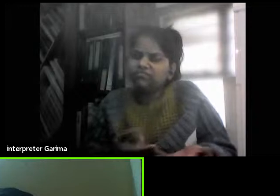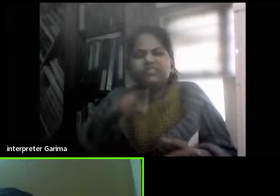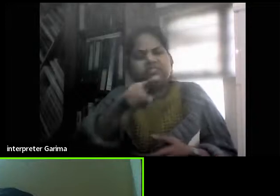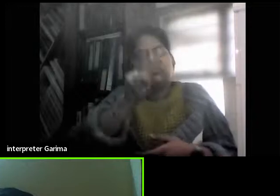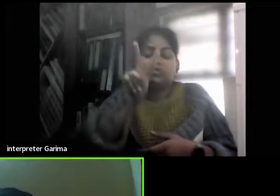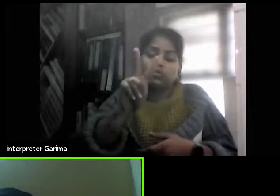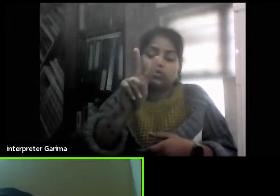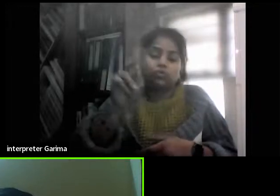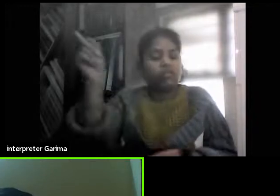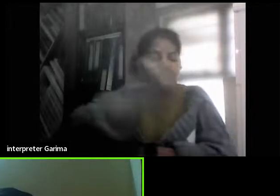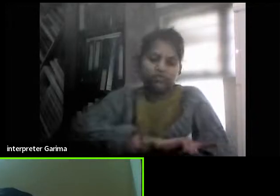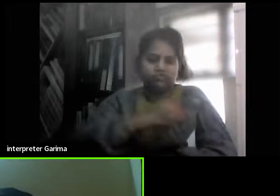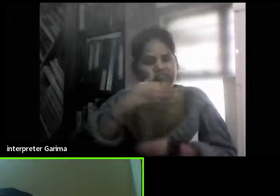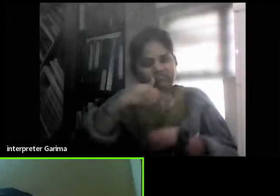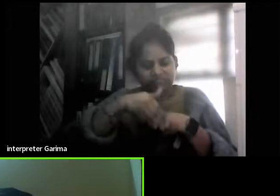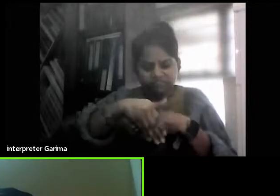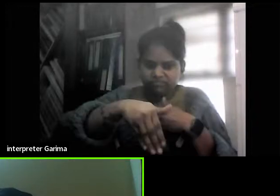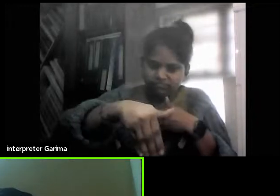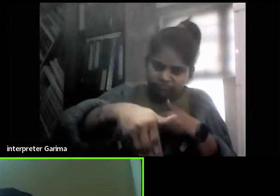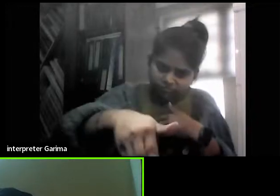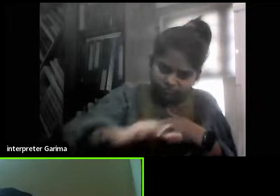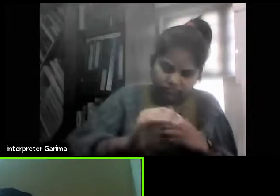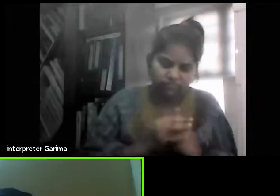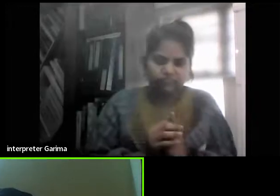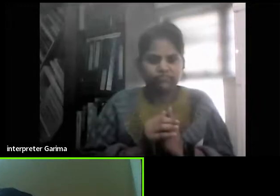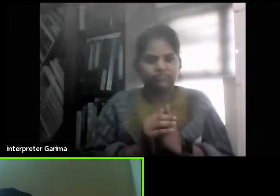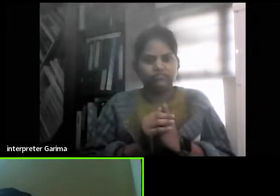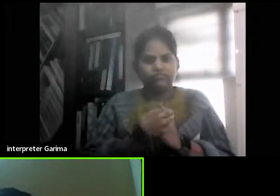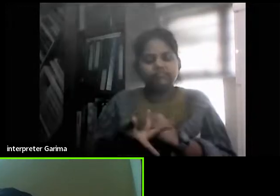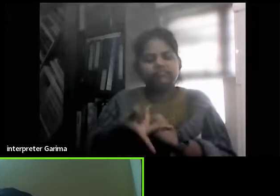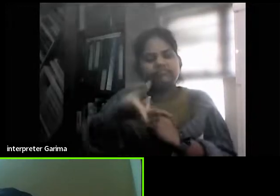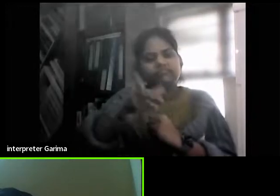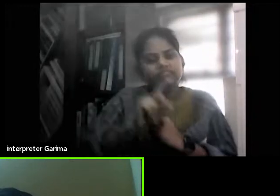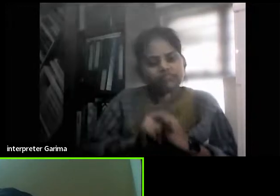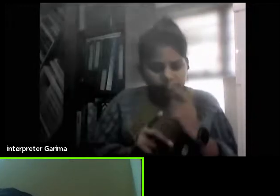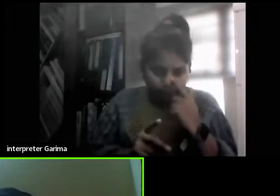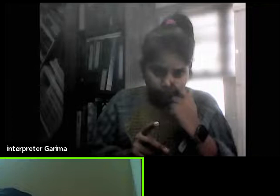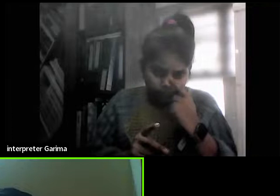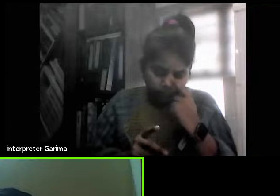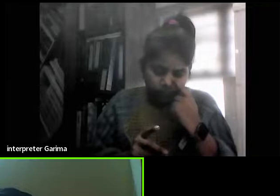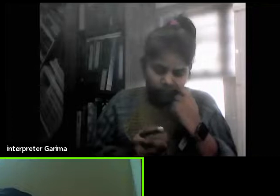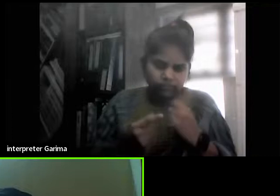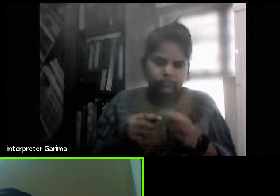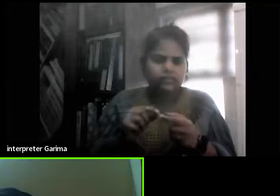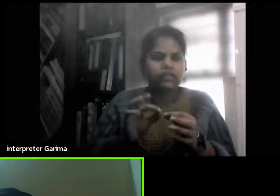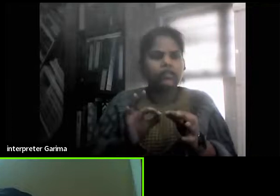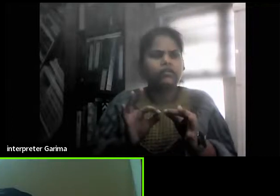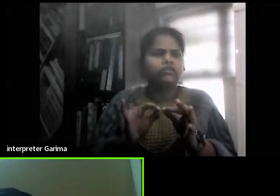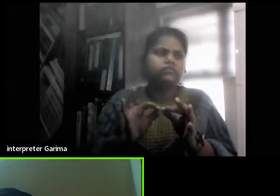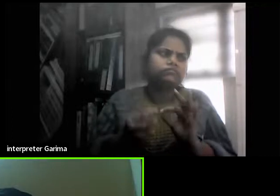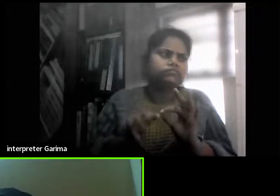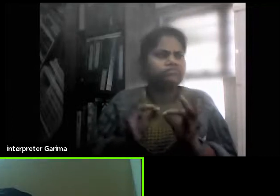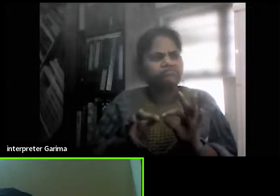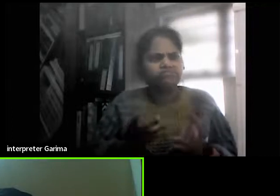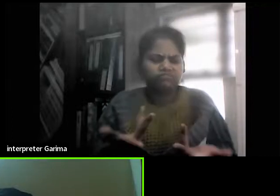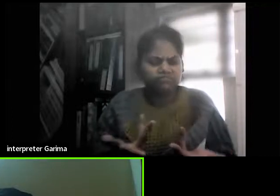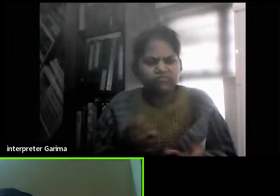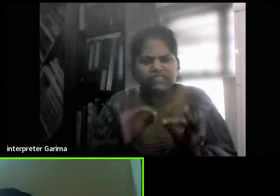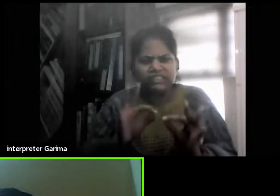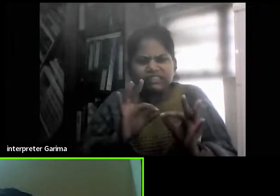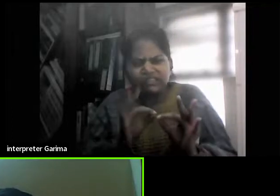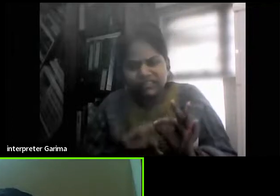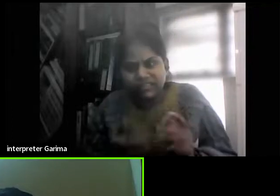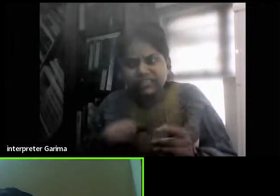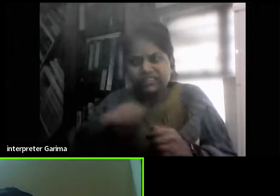they once again, in a way, resorted to their earlier sort of a protest that is like that what they have been doing